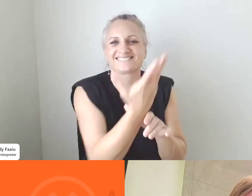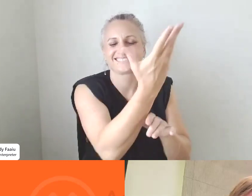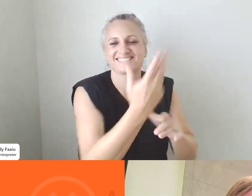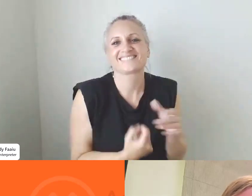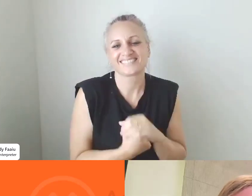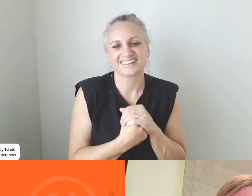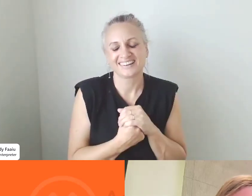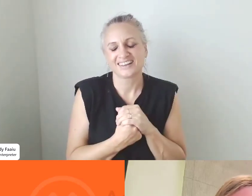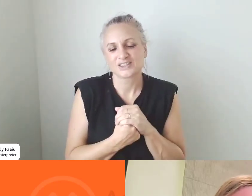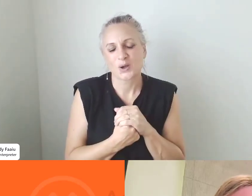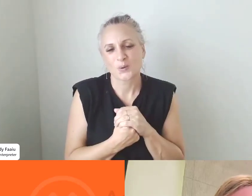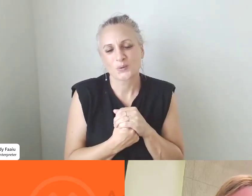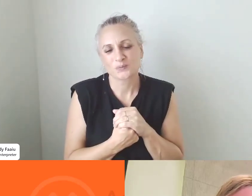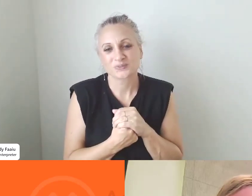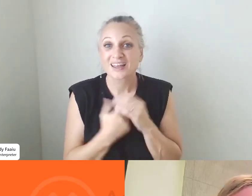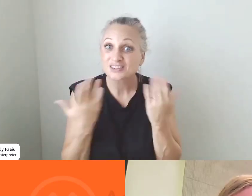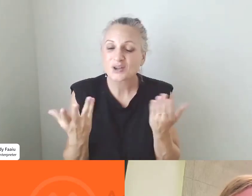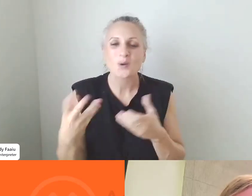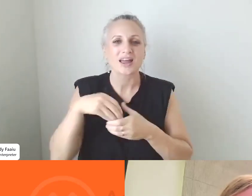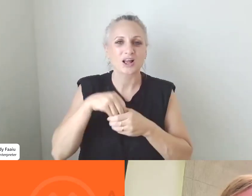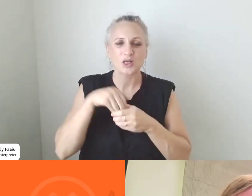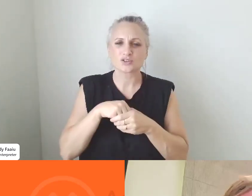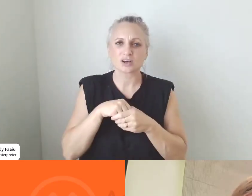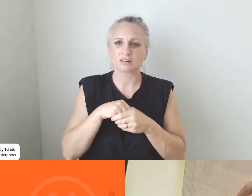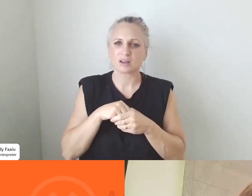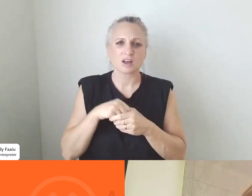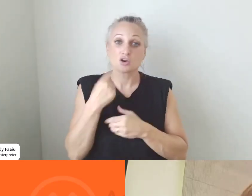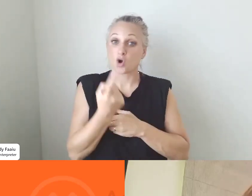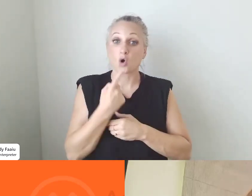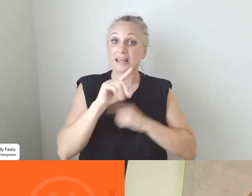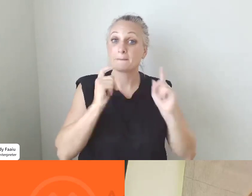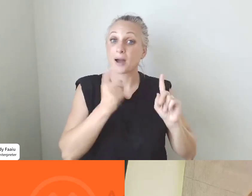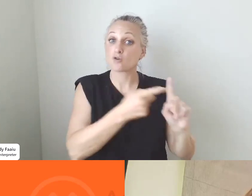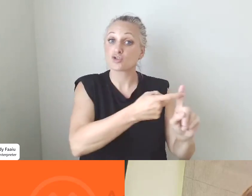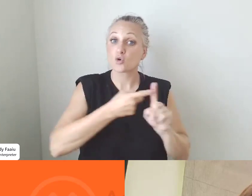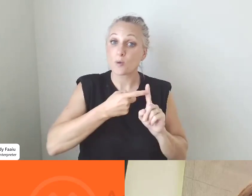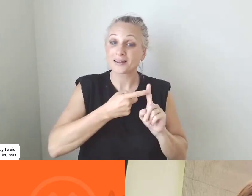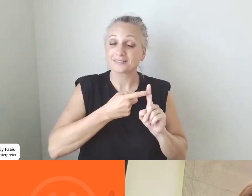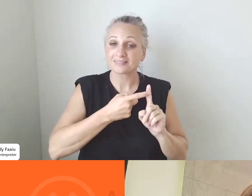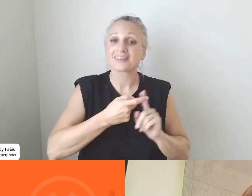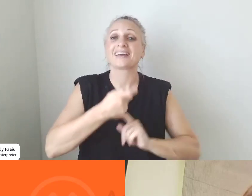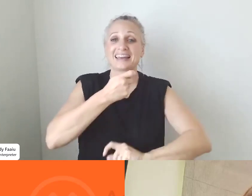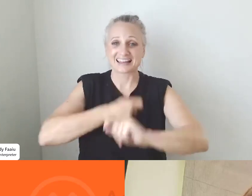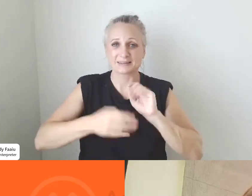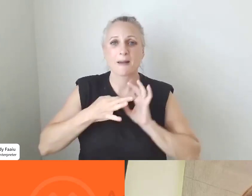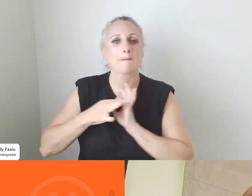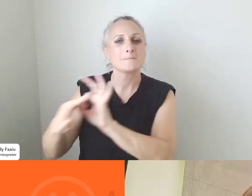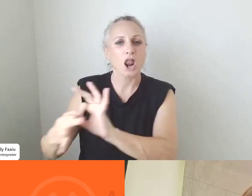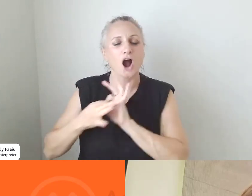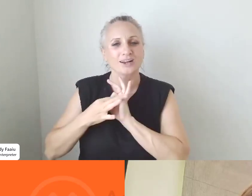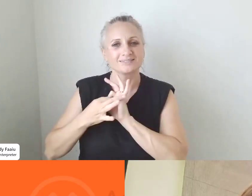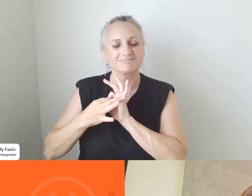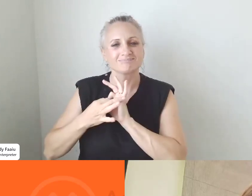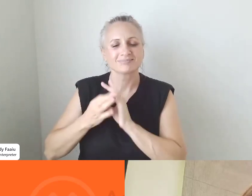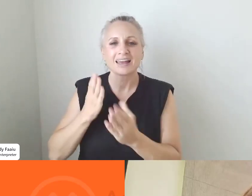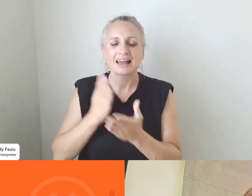unimaginable. So inclusion isn't just about recruitment, it's about belonging. It's about ensuring people don't